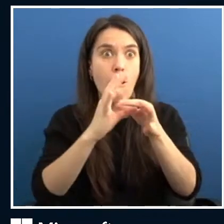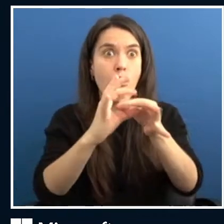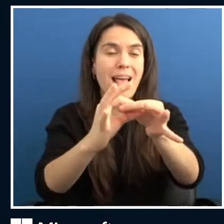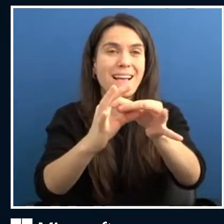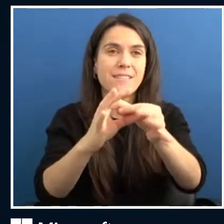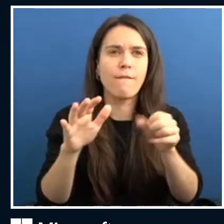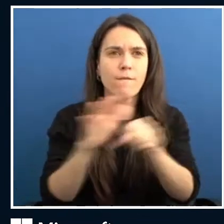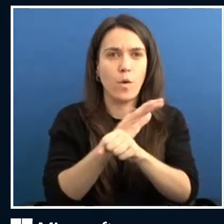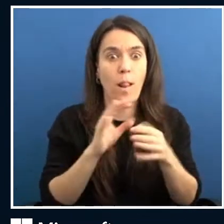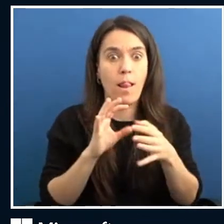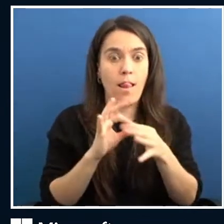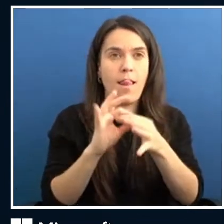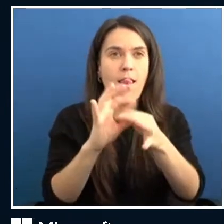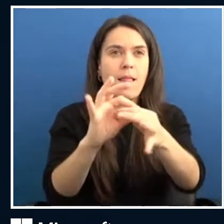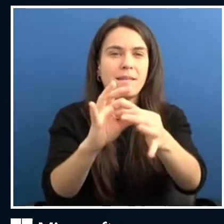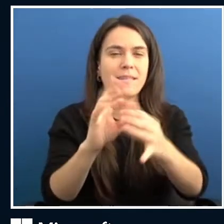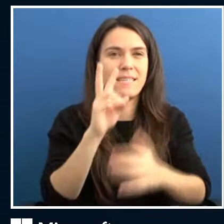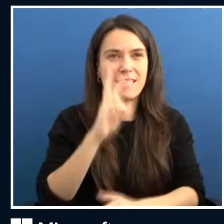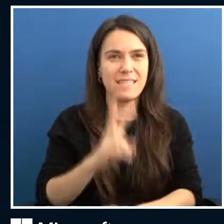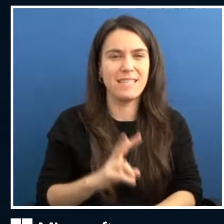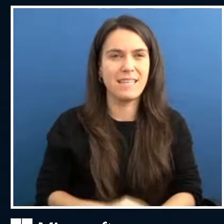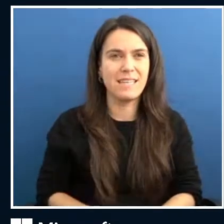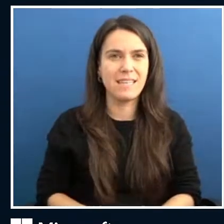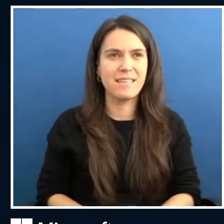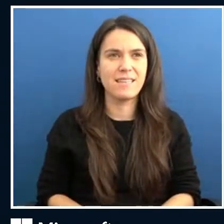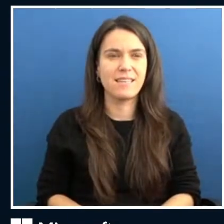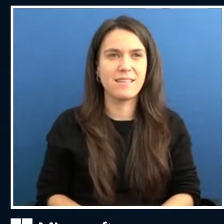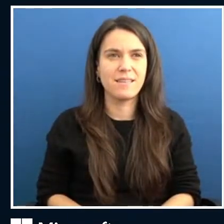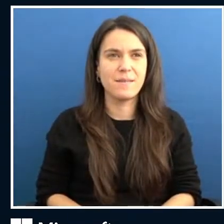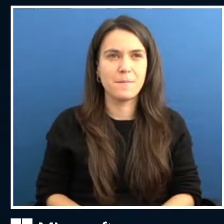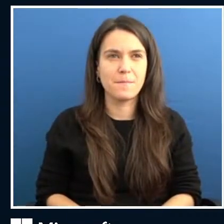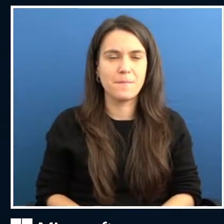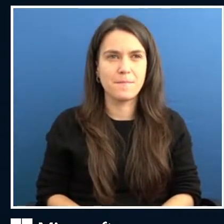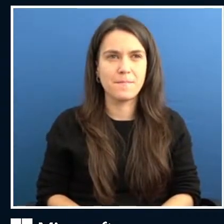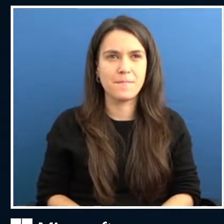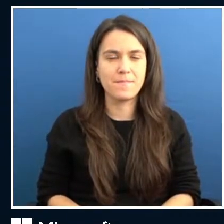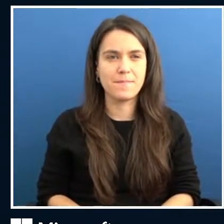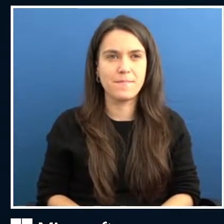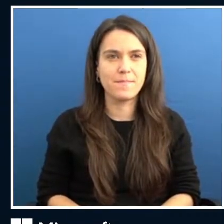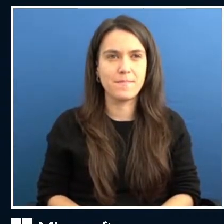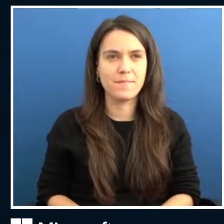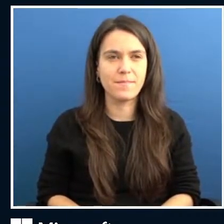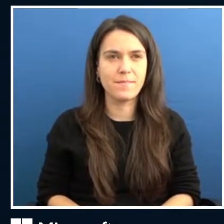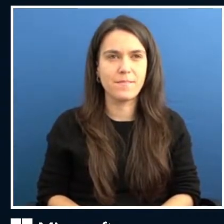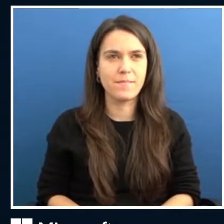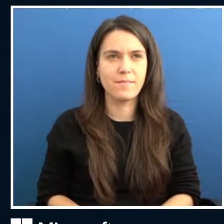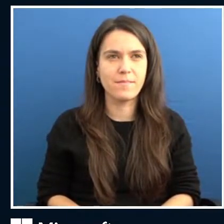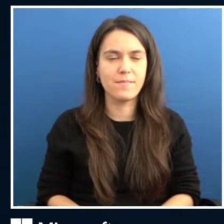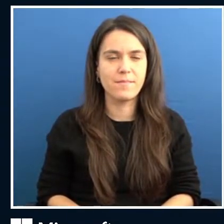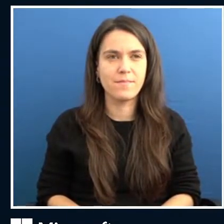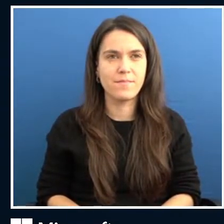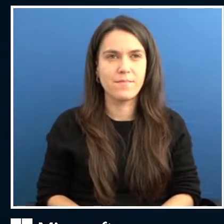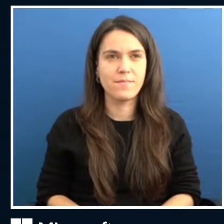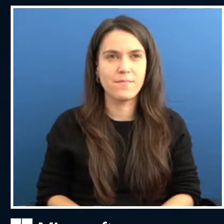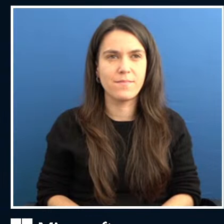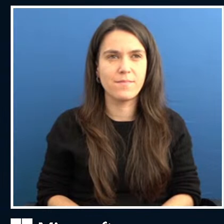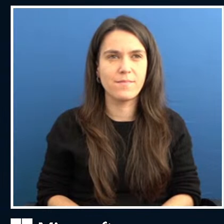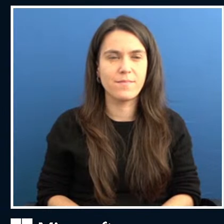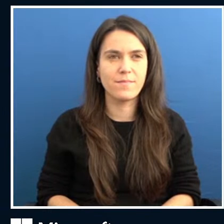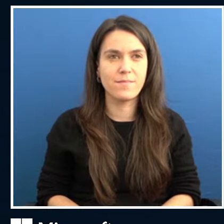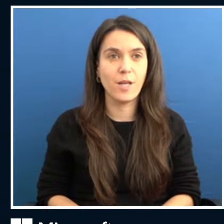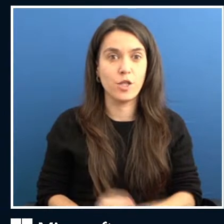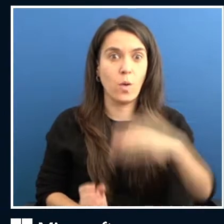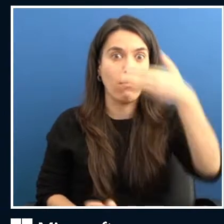is basically something that collects the output from the hidden layers. And then we have our